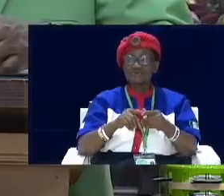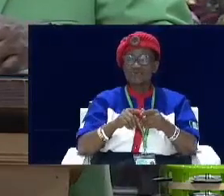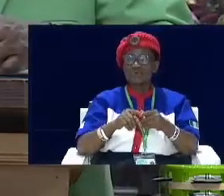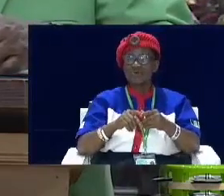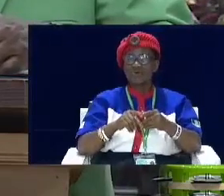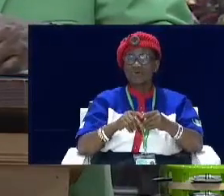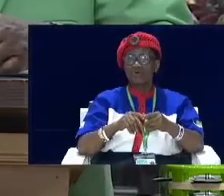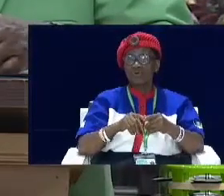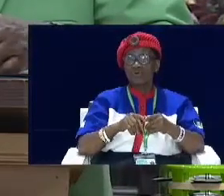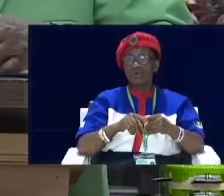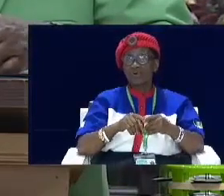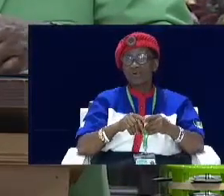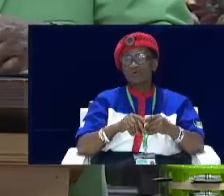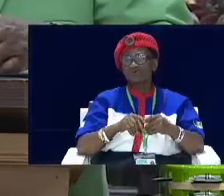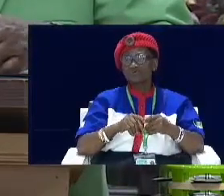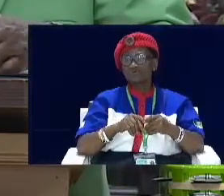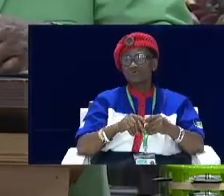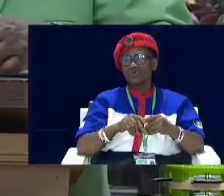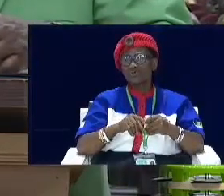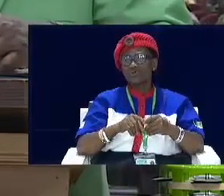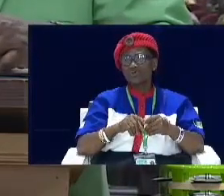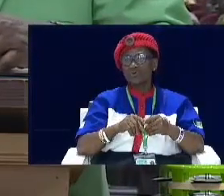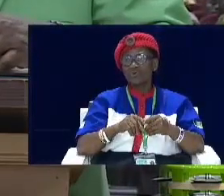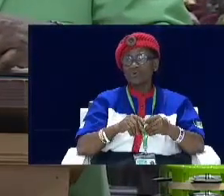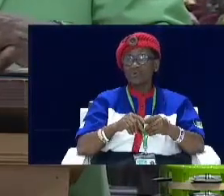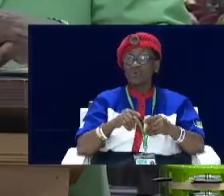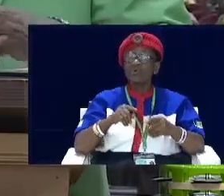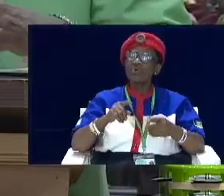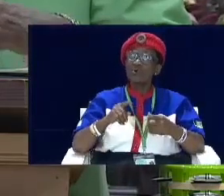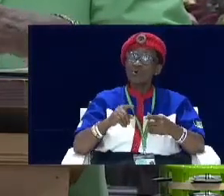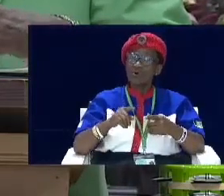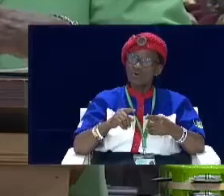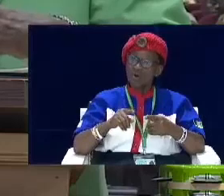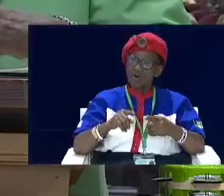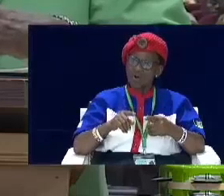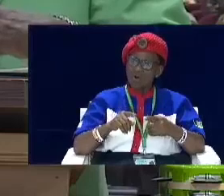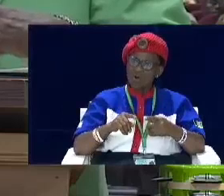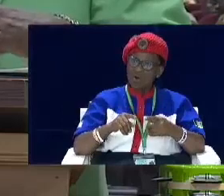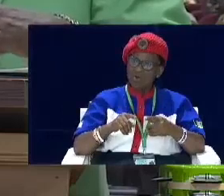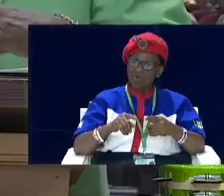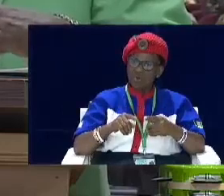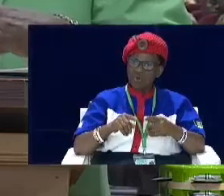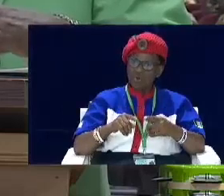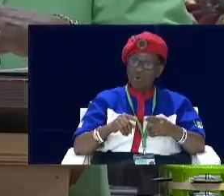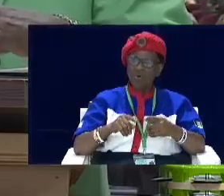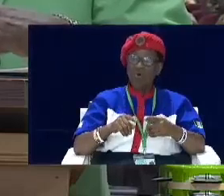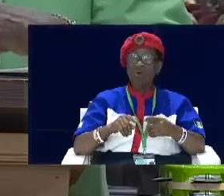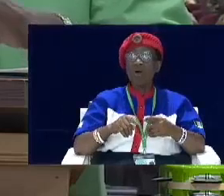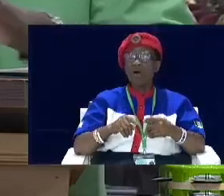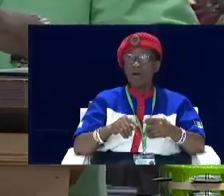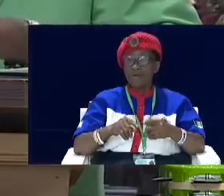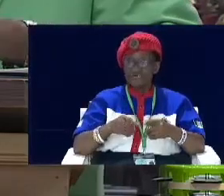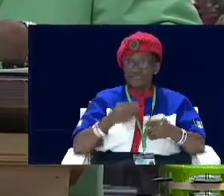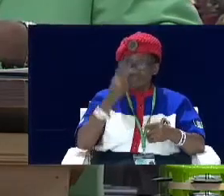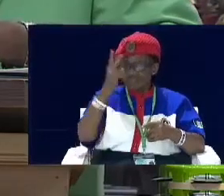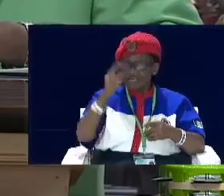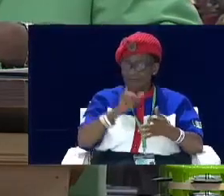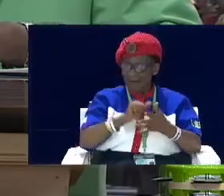gbogbo ìyókù ọjọ́ ayé ẹ, Ọlọ́run fúnra ara rẹ̀ yóò máa jẹ́ kí gbogbo ète Sàtánì já sí pàbó lórí